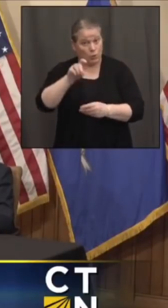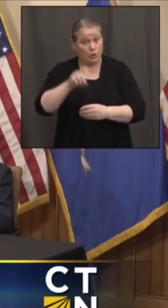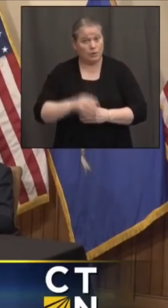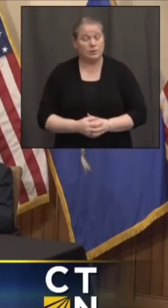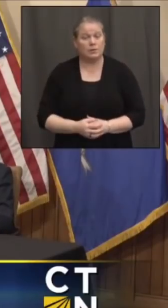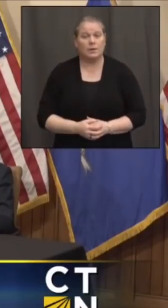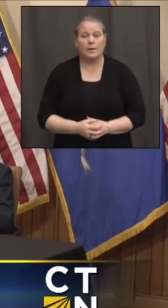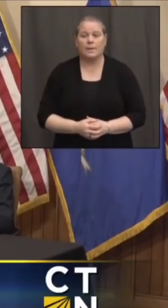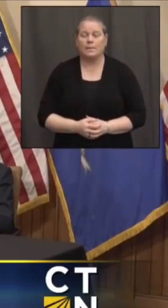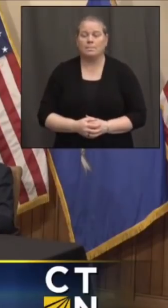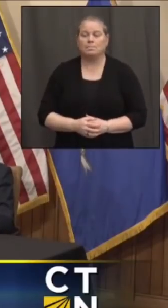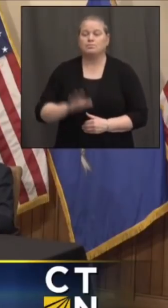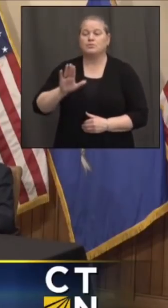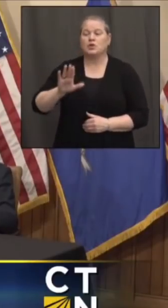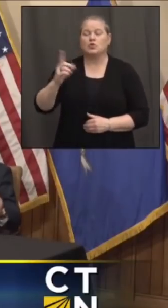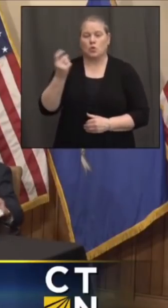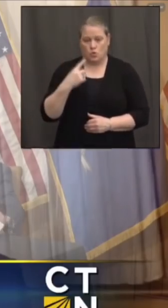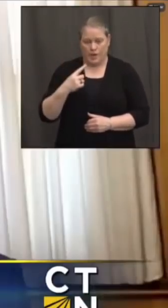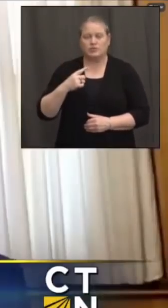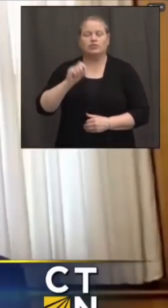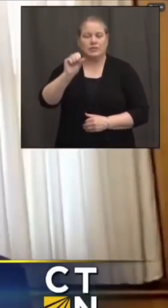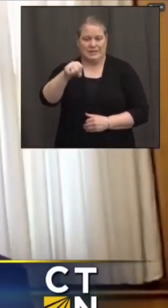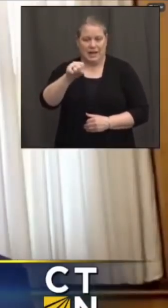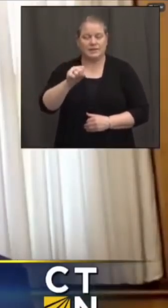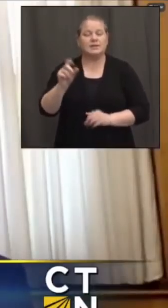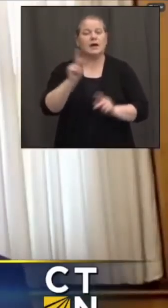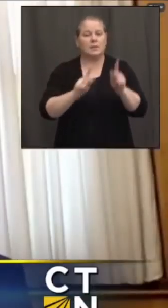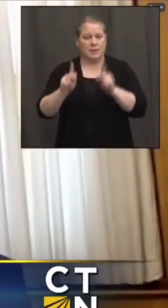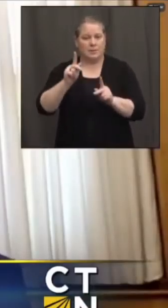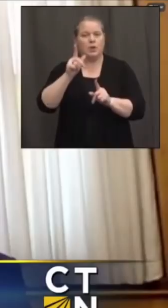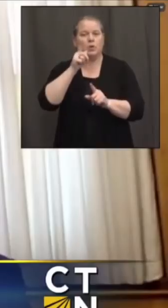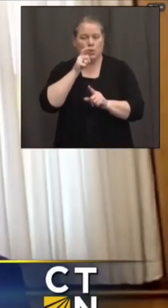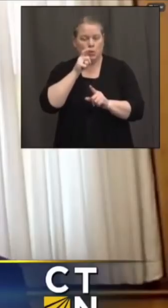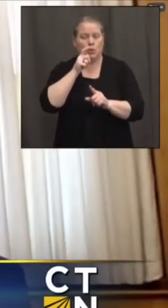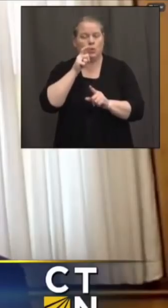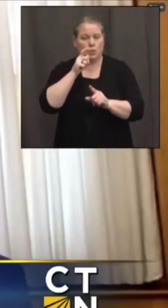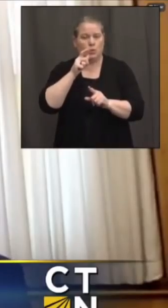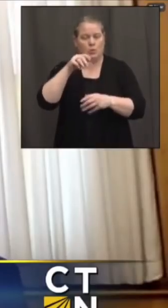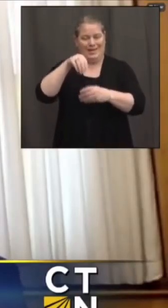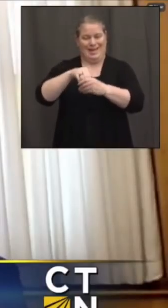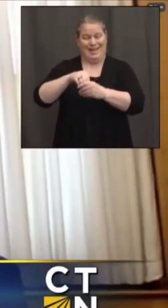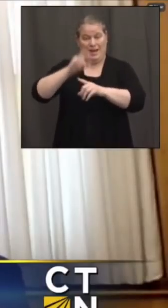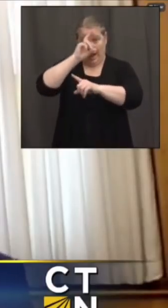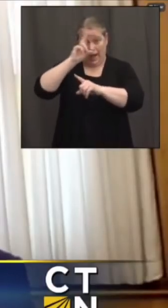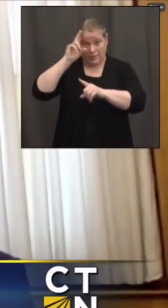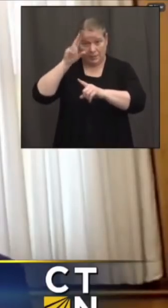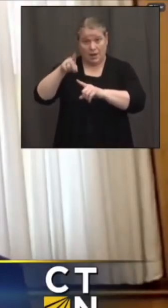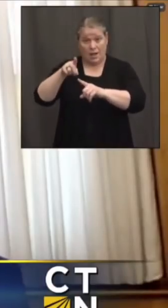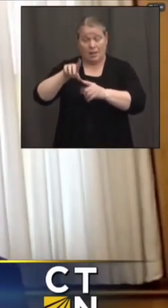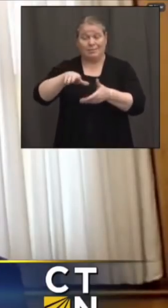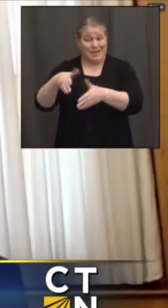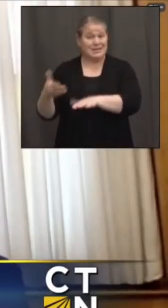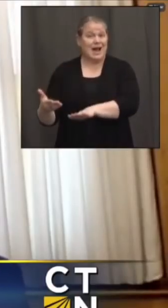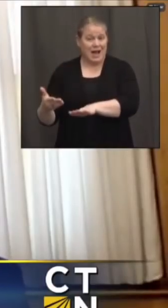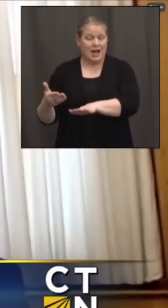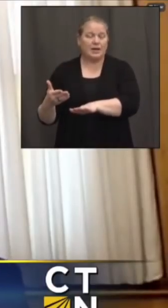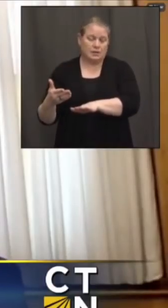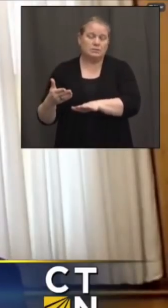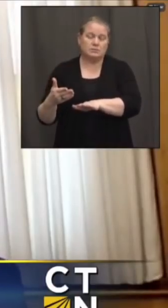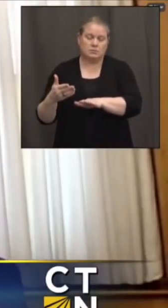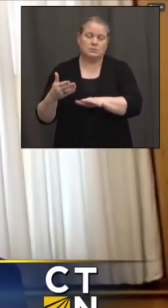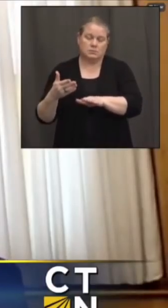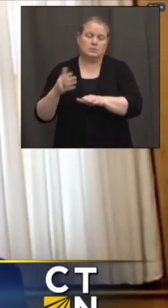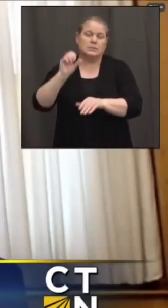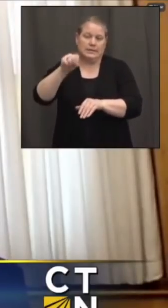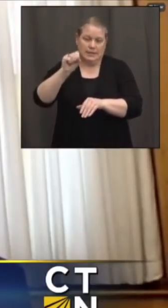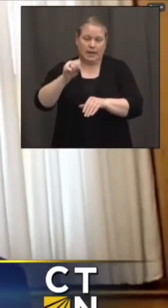So to answer your question, yes. Individuals who die when they're in the hospital obviously contribute to the reduction in